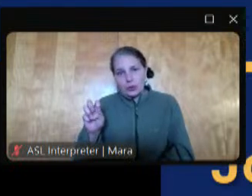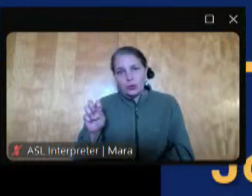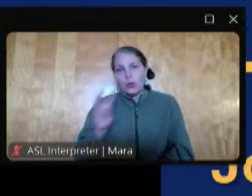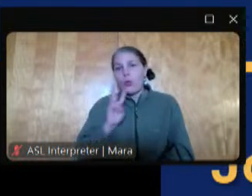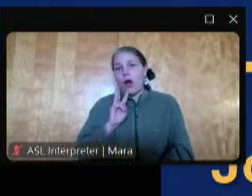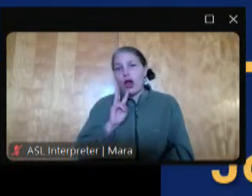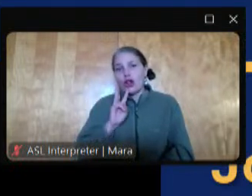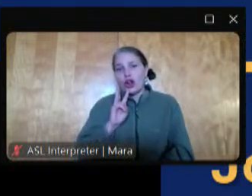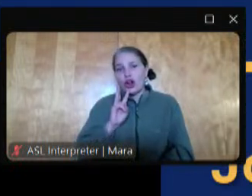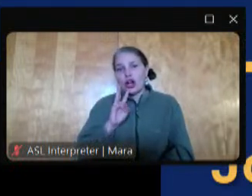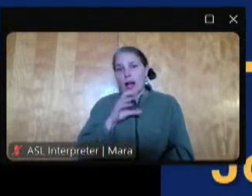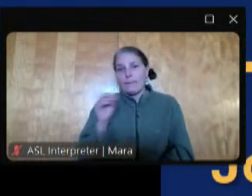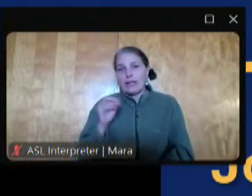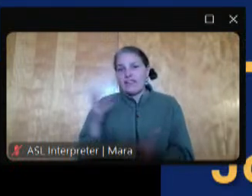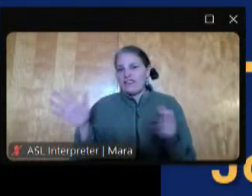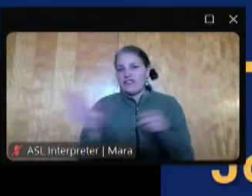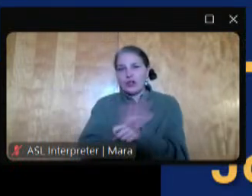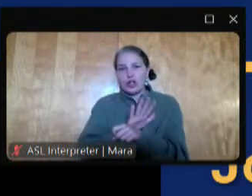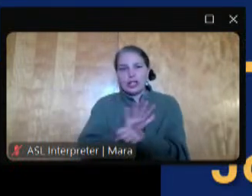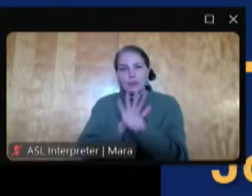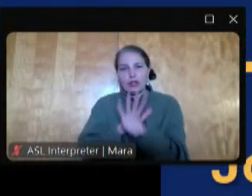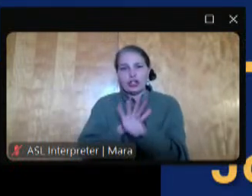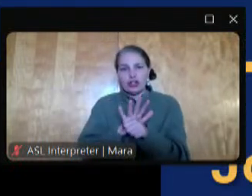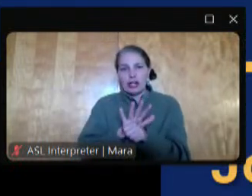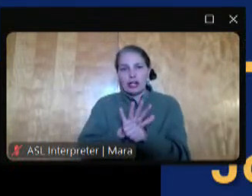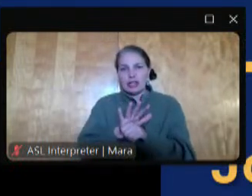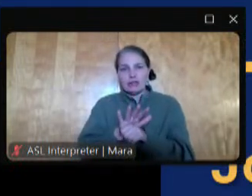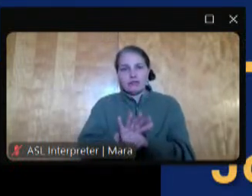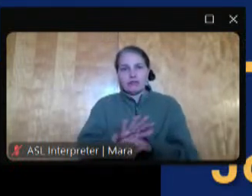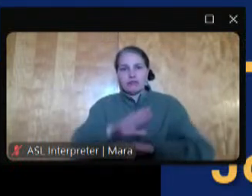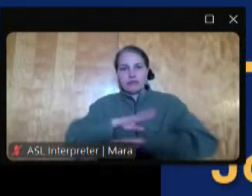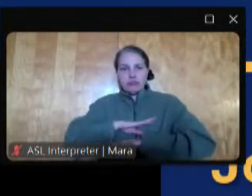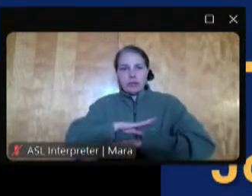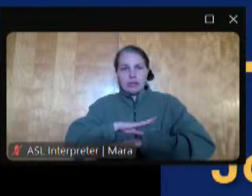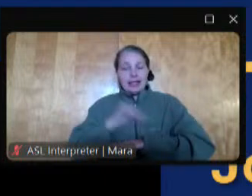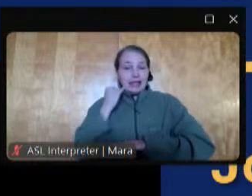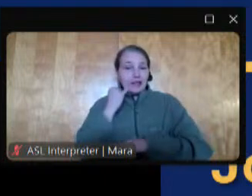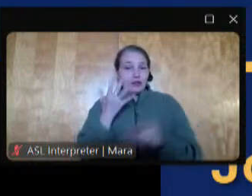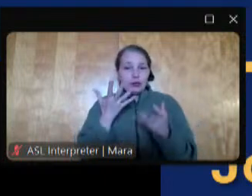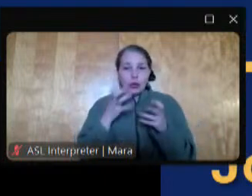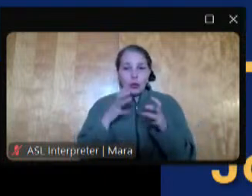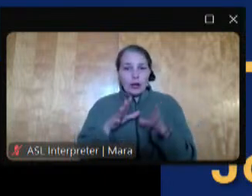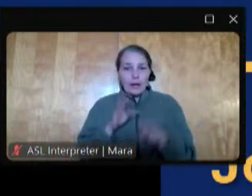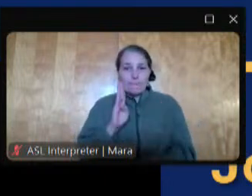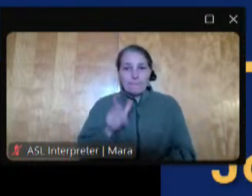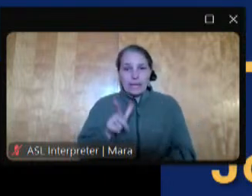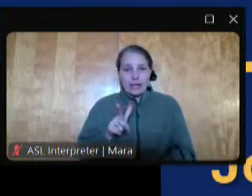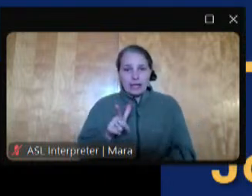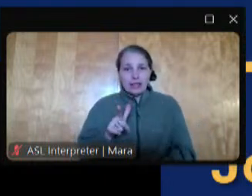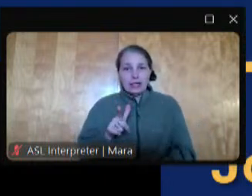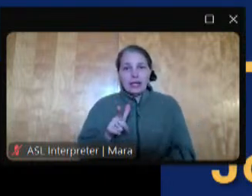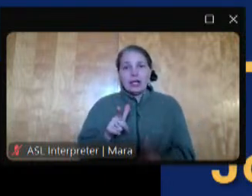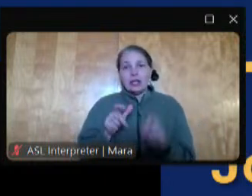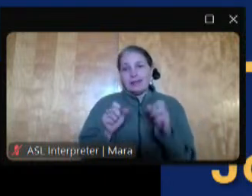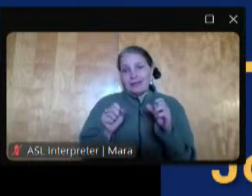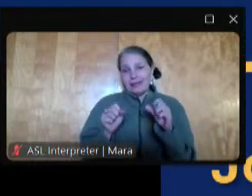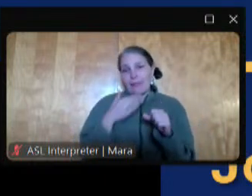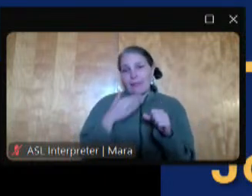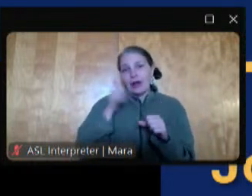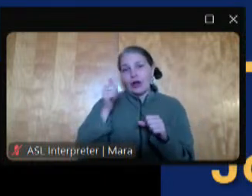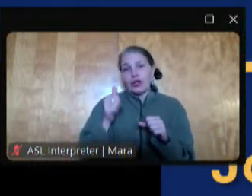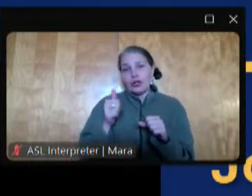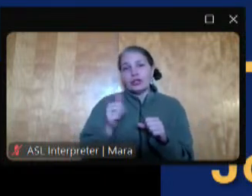not want to get billed for the standby charge, to have the water turned off temporarily until you're prepared